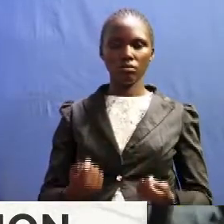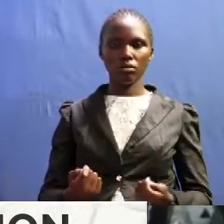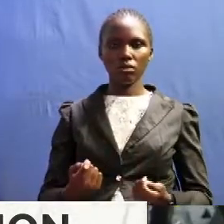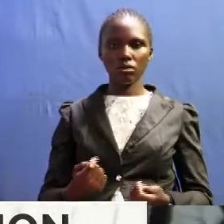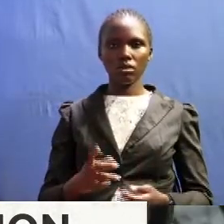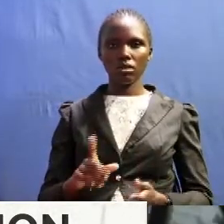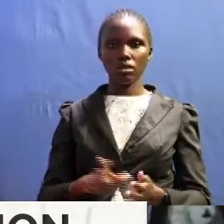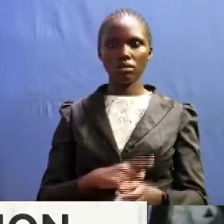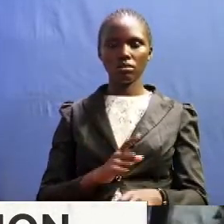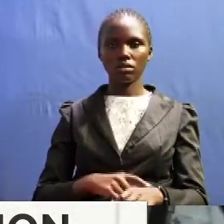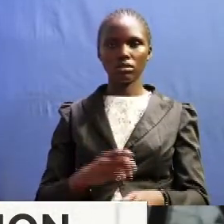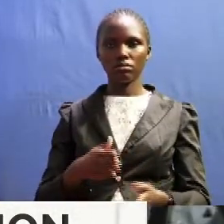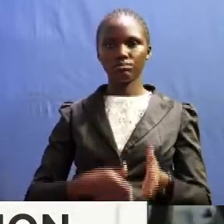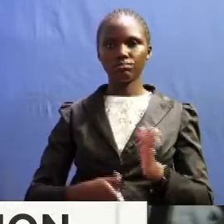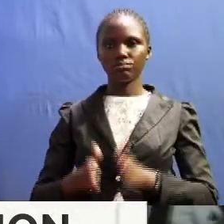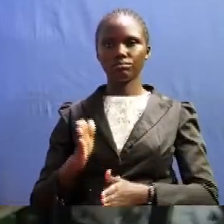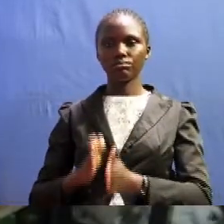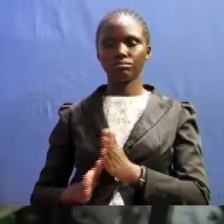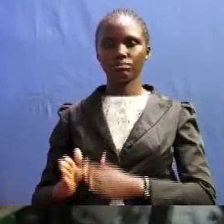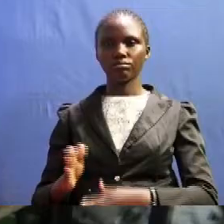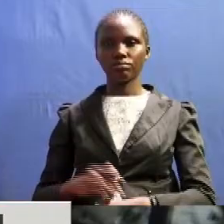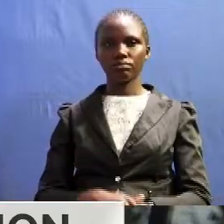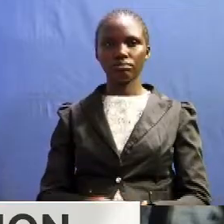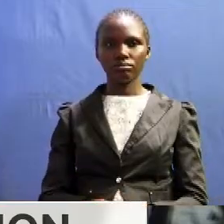long-term economic progress.